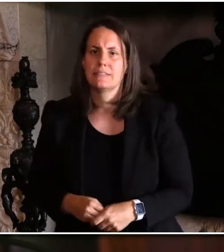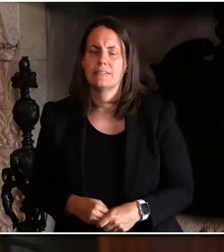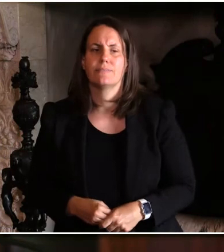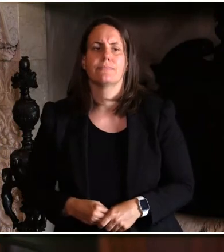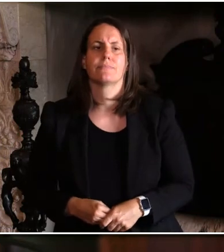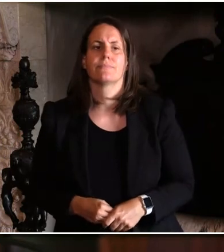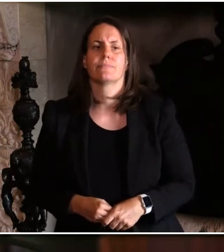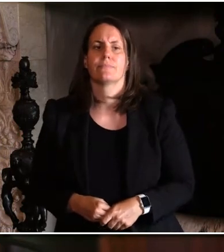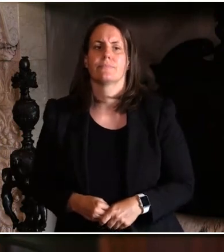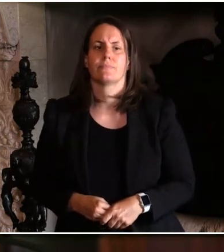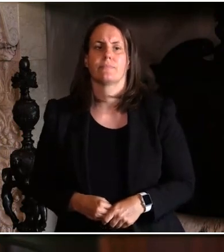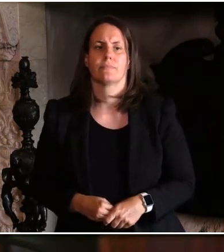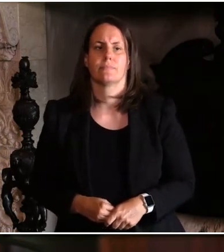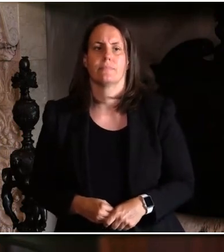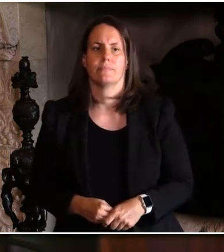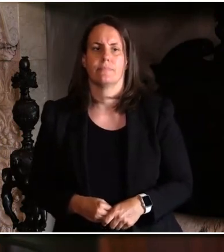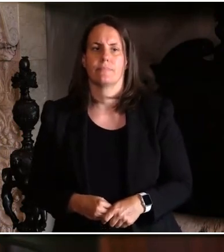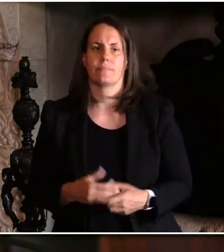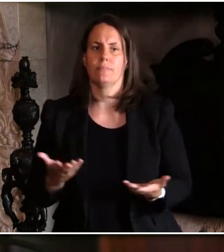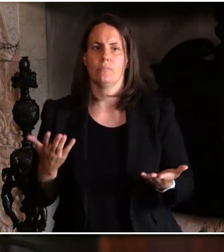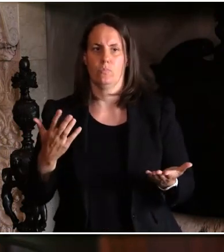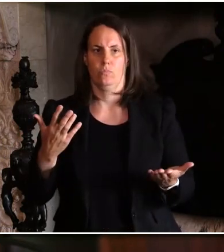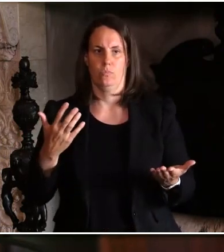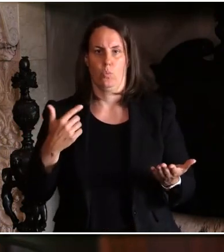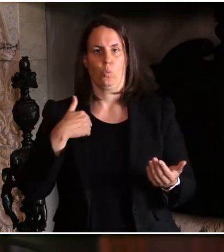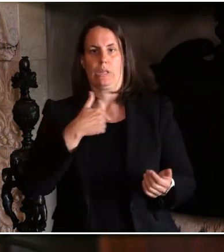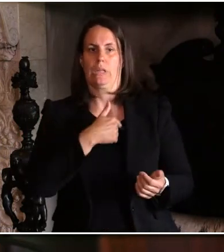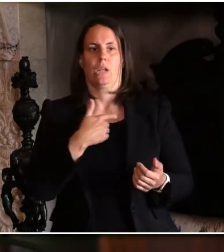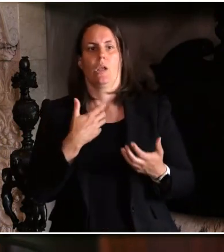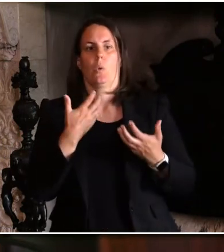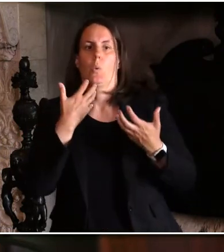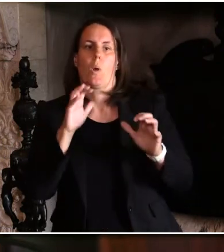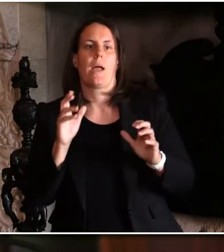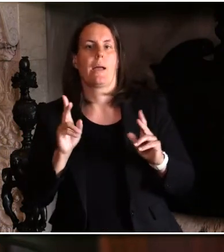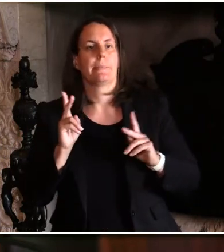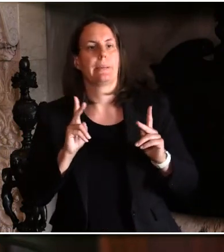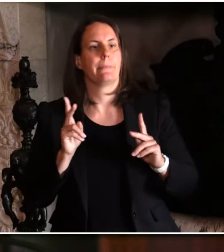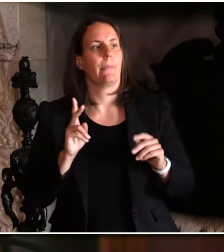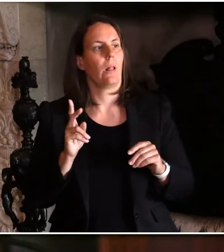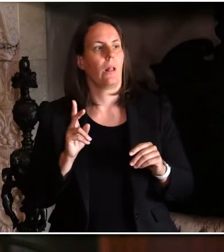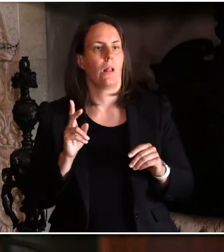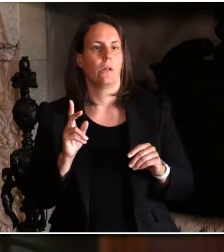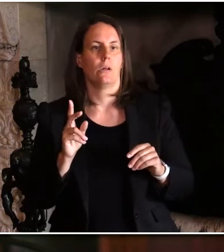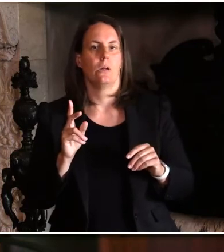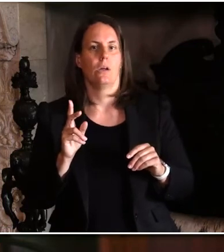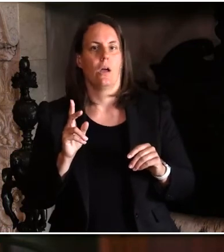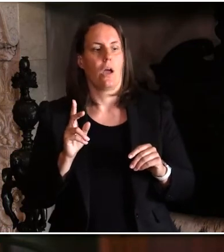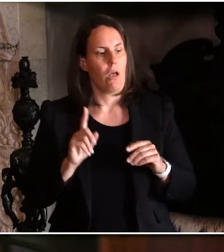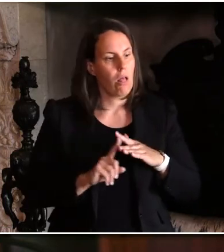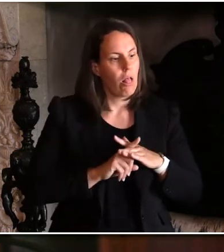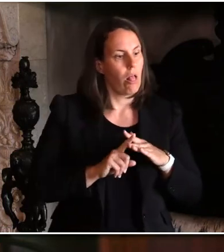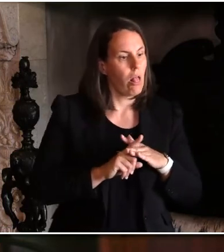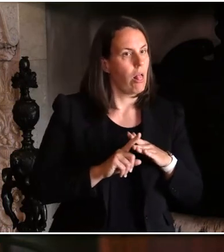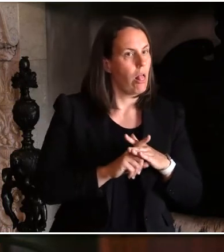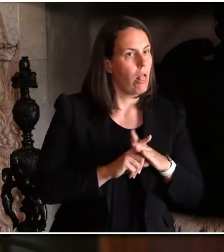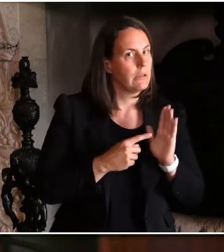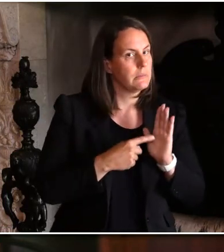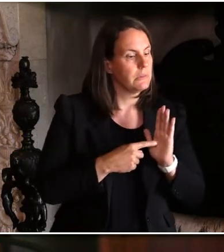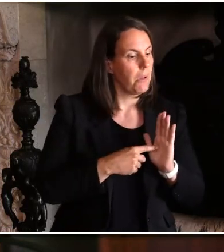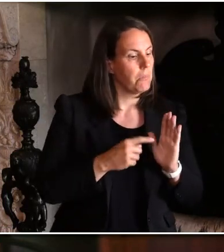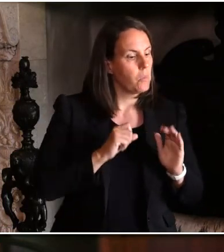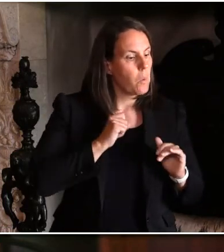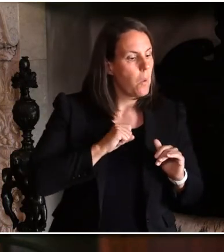But obviously, we don't want folks who have symptoms just because it's summer to think they don't need to get a